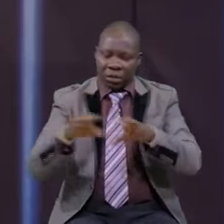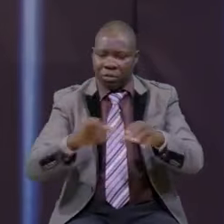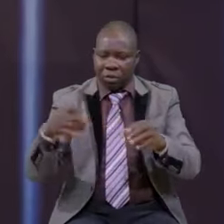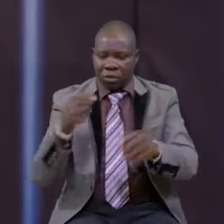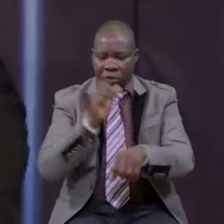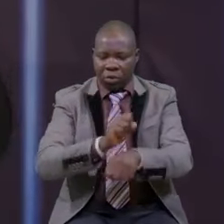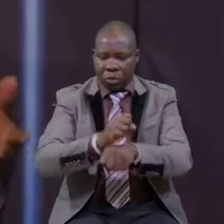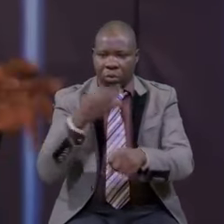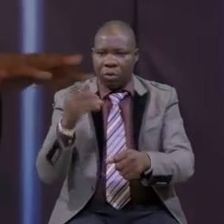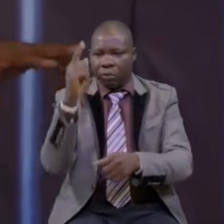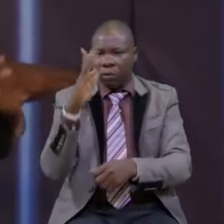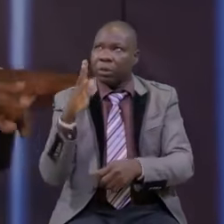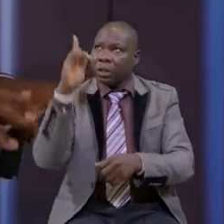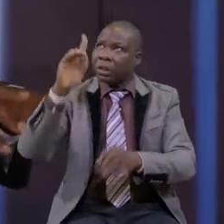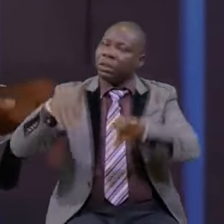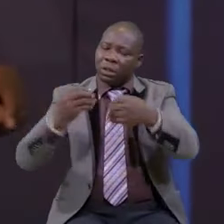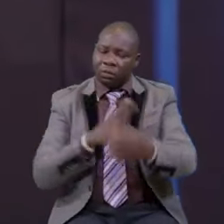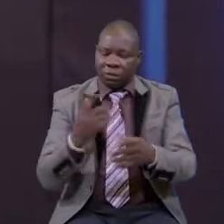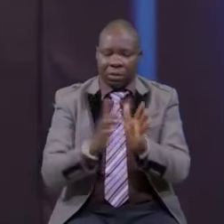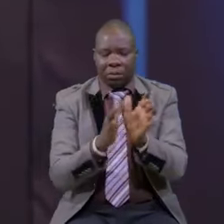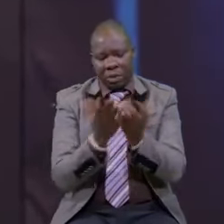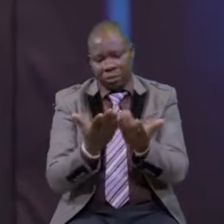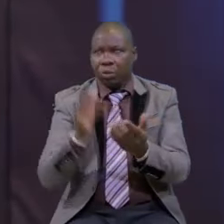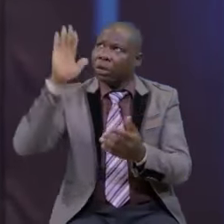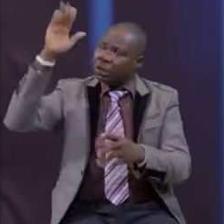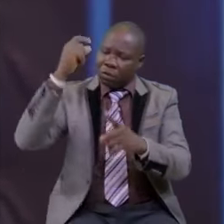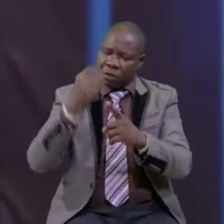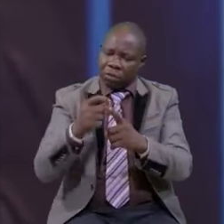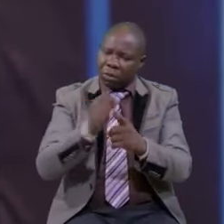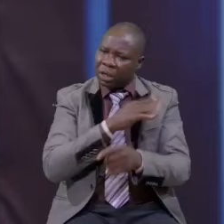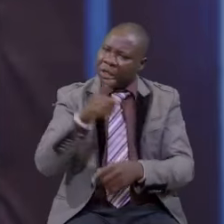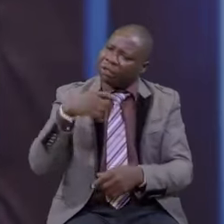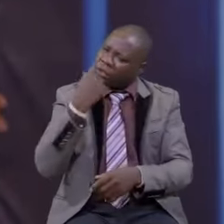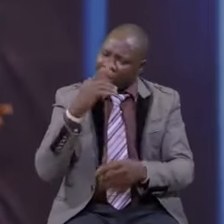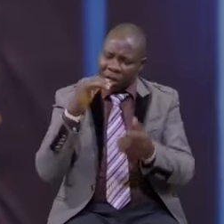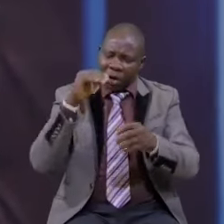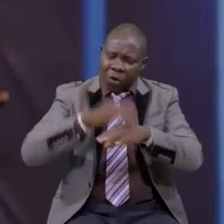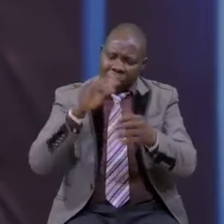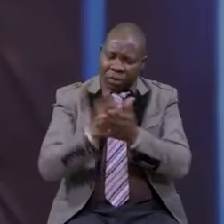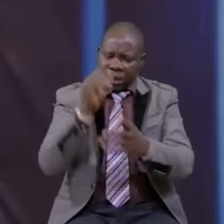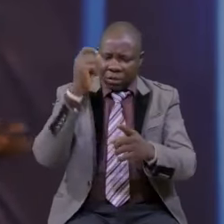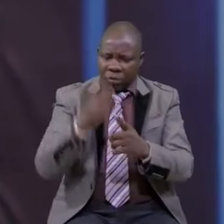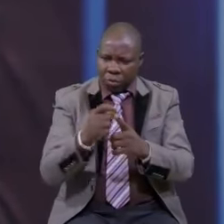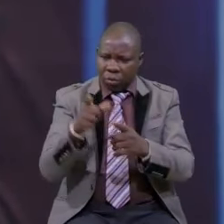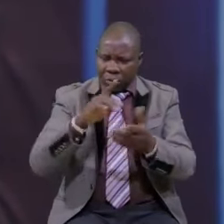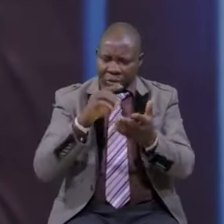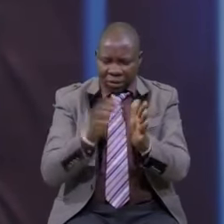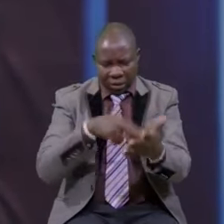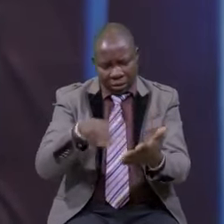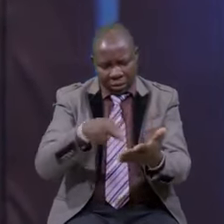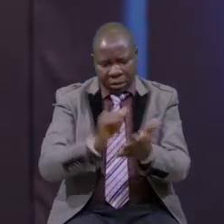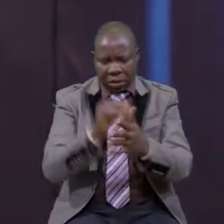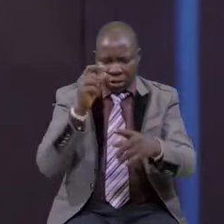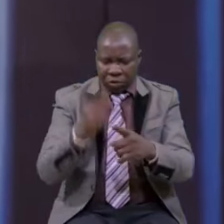his word, and he says, from that word, read that word, believe that word, apply that word, obey that